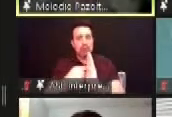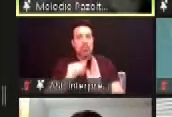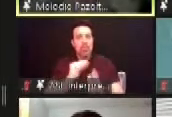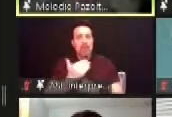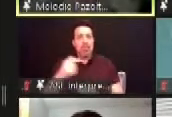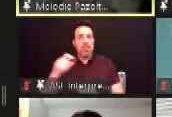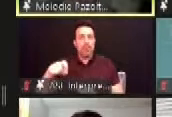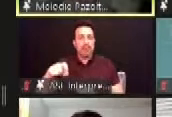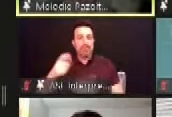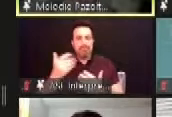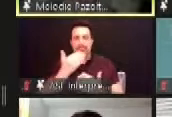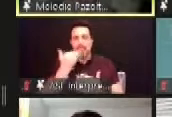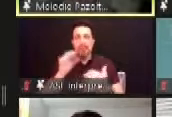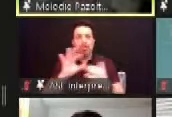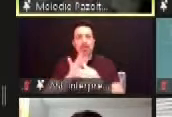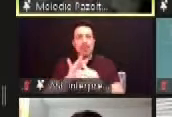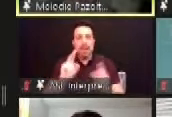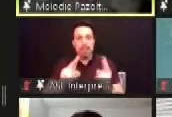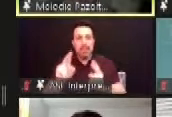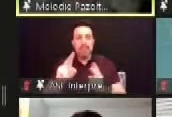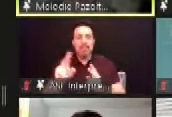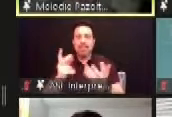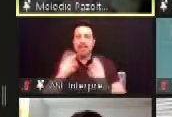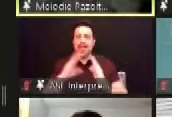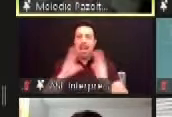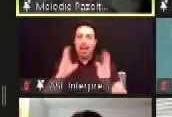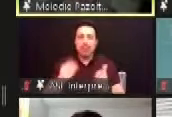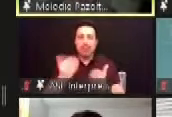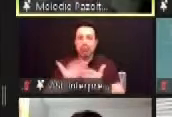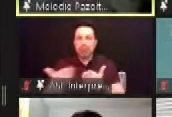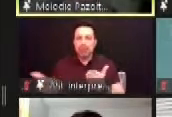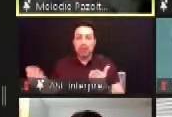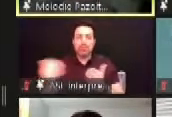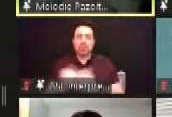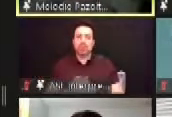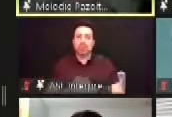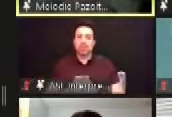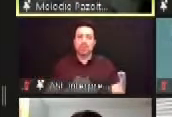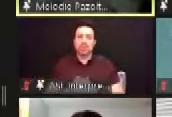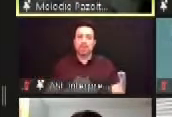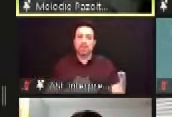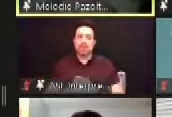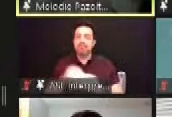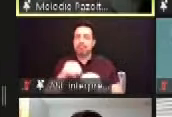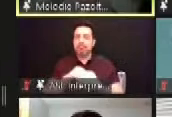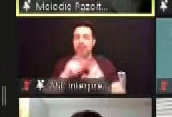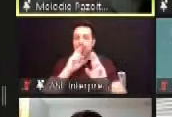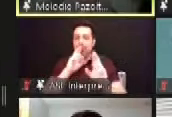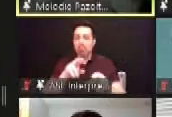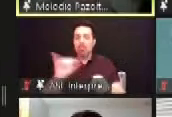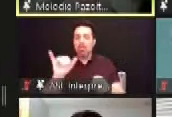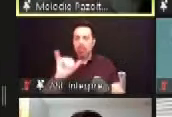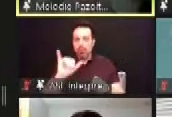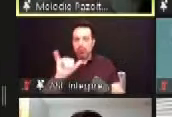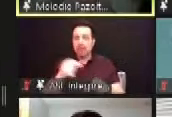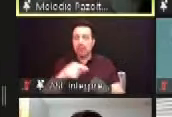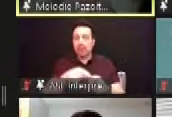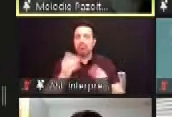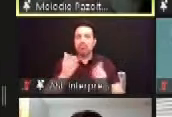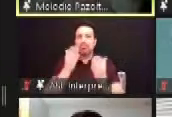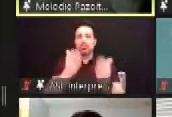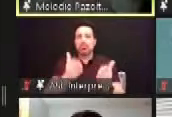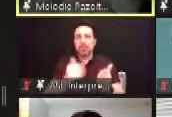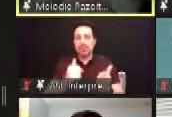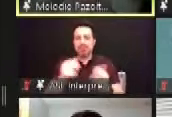to better connect people to the housing resources. In the reports, it also suggests